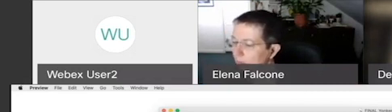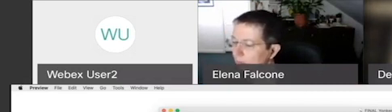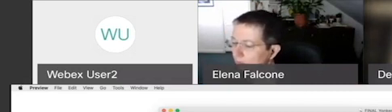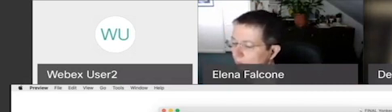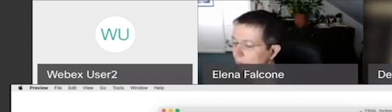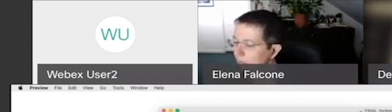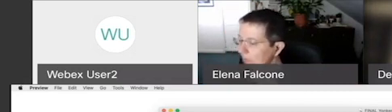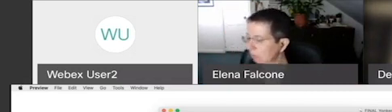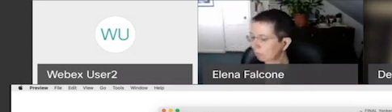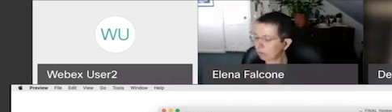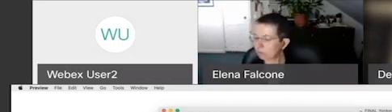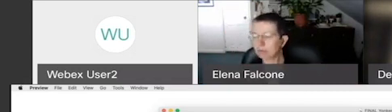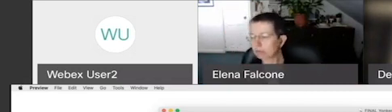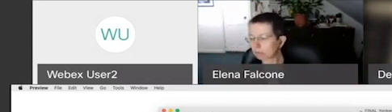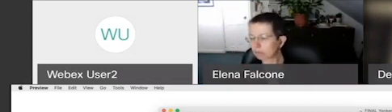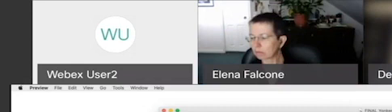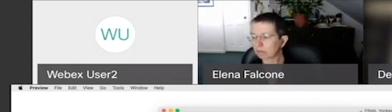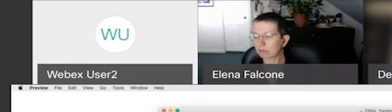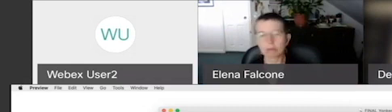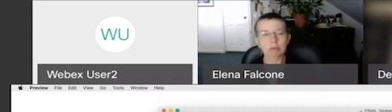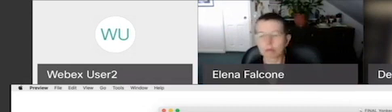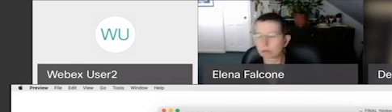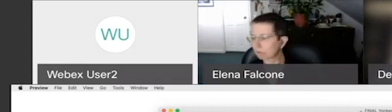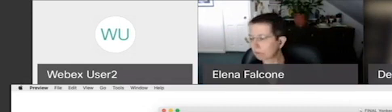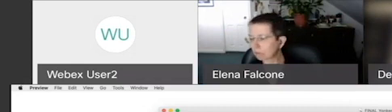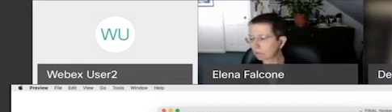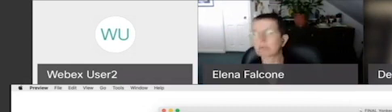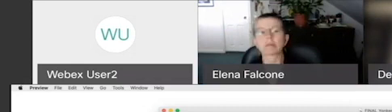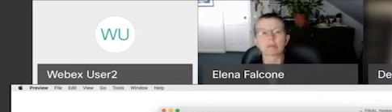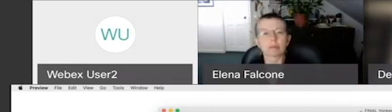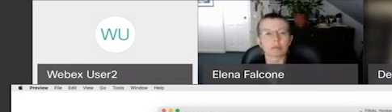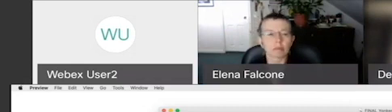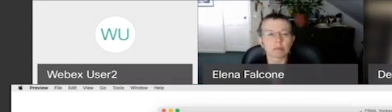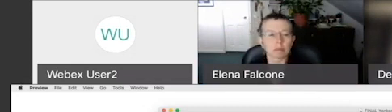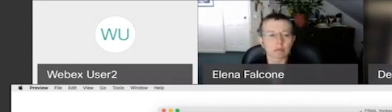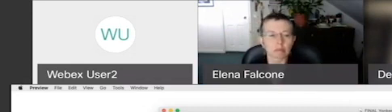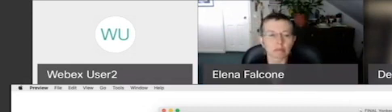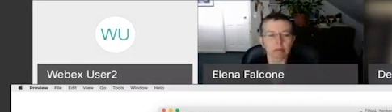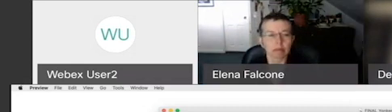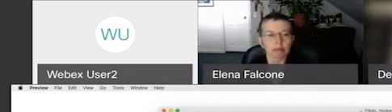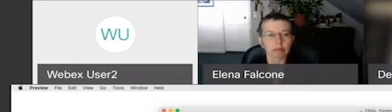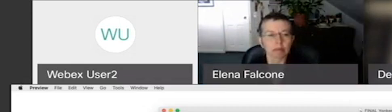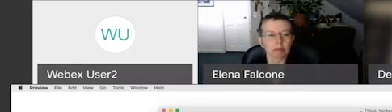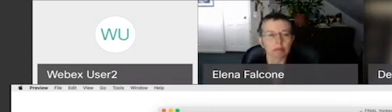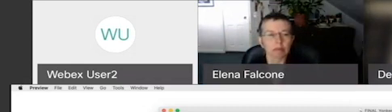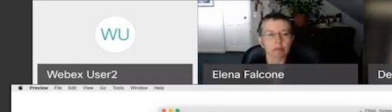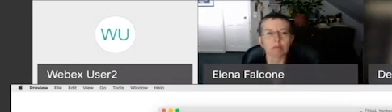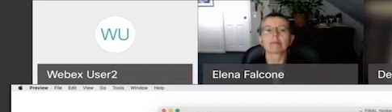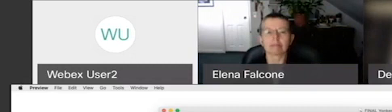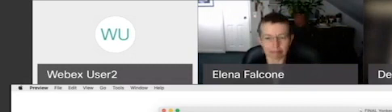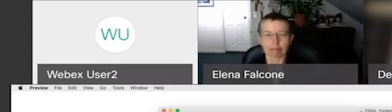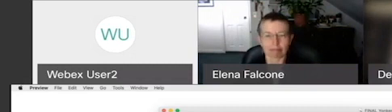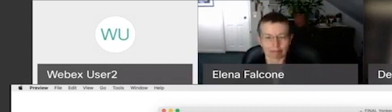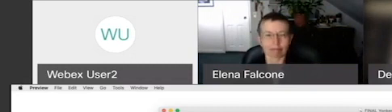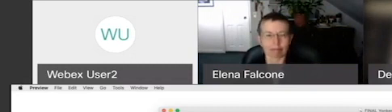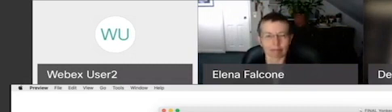else has authority to access that account. And the question is, and I'm asked this a lot, so who should sign a power of attorney? Who should have a